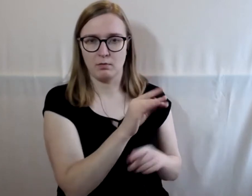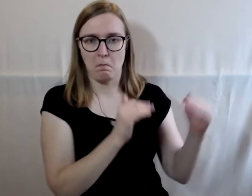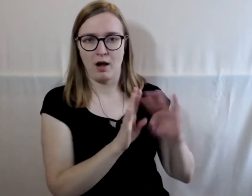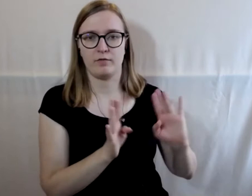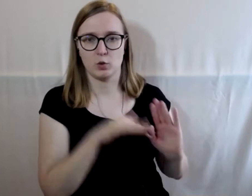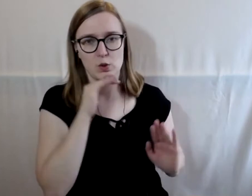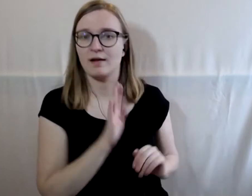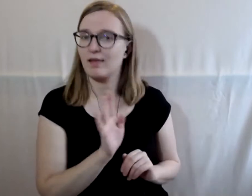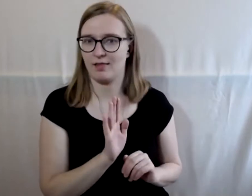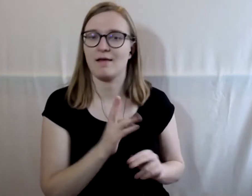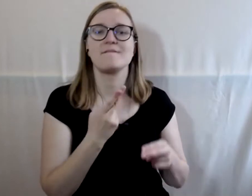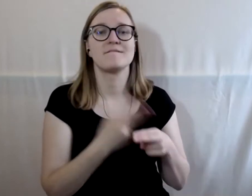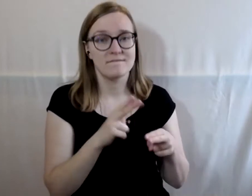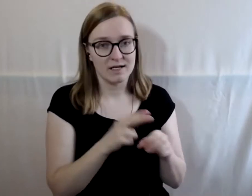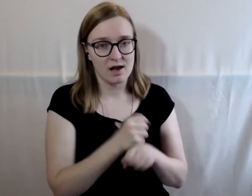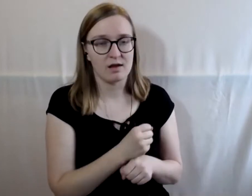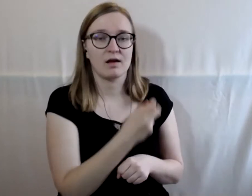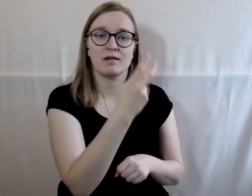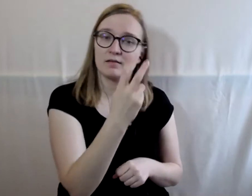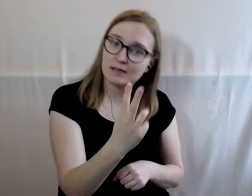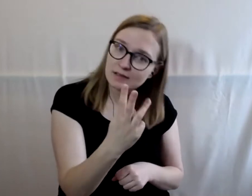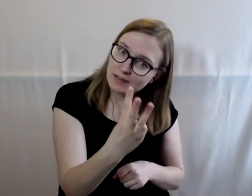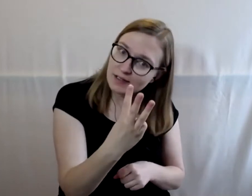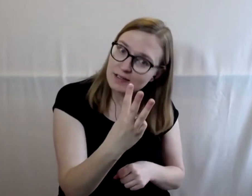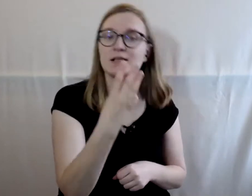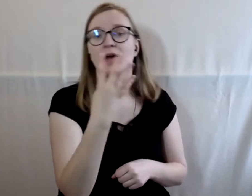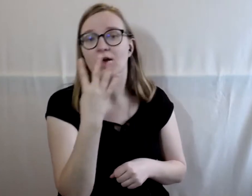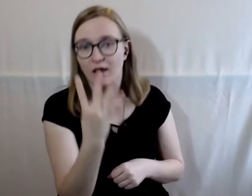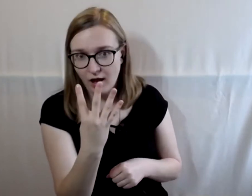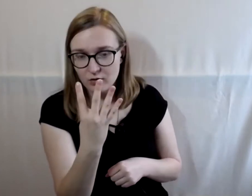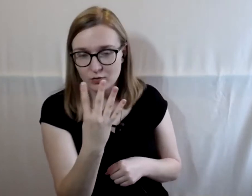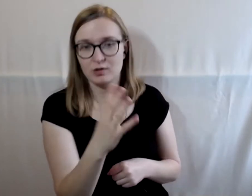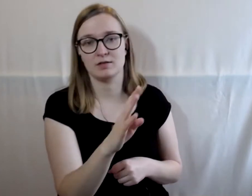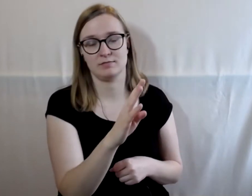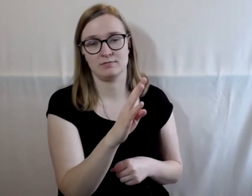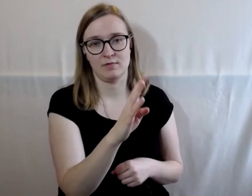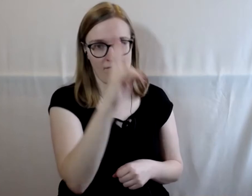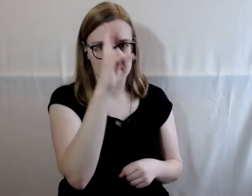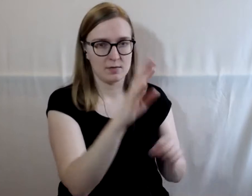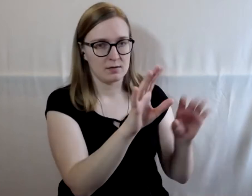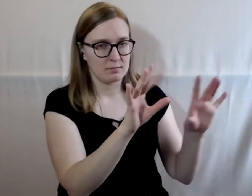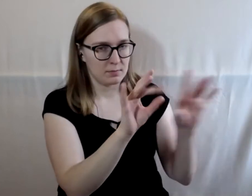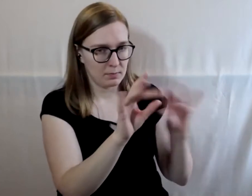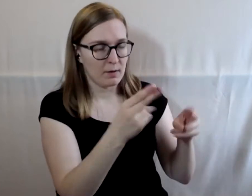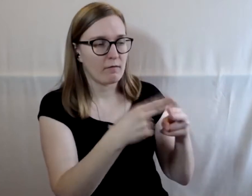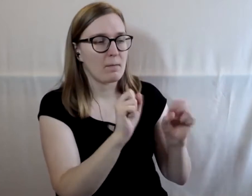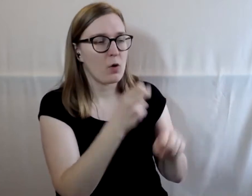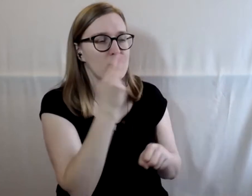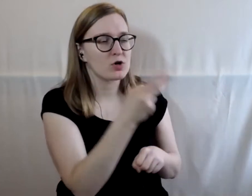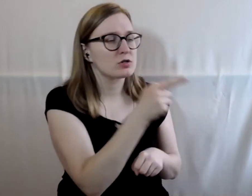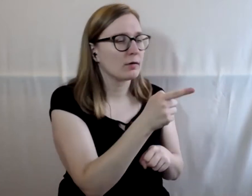it's 3 or 4, so that you can look for what's the commonality with